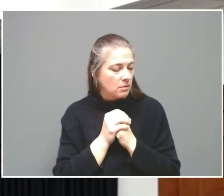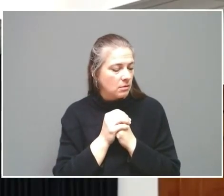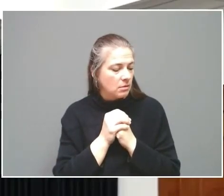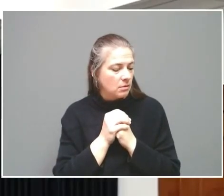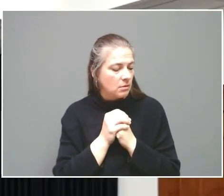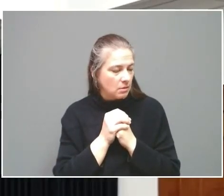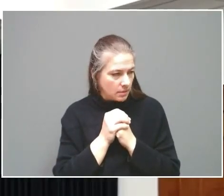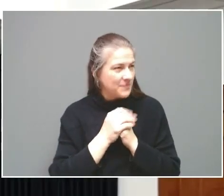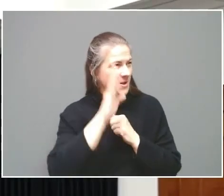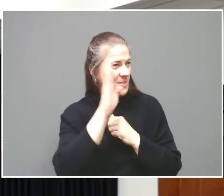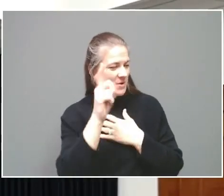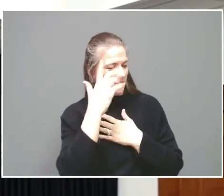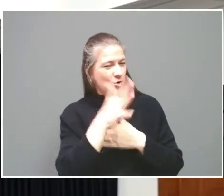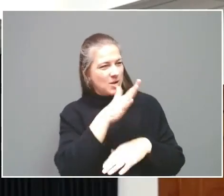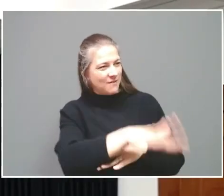Hi, Governor. Good afternoon.